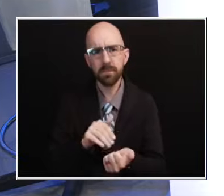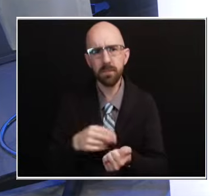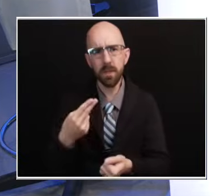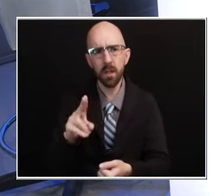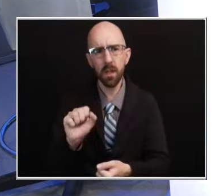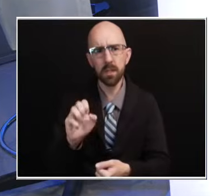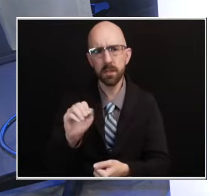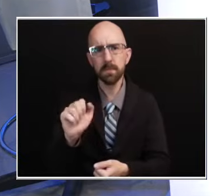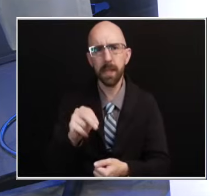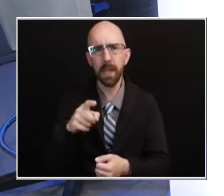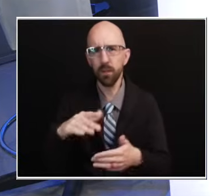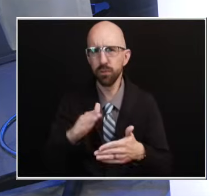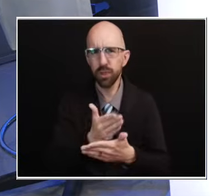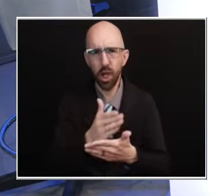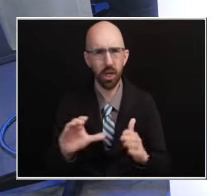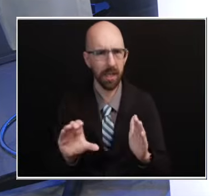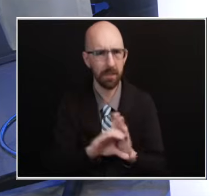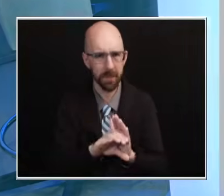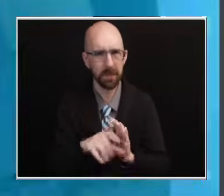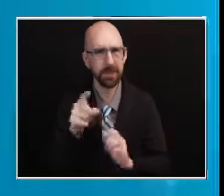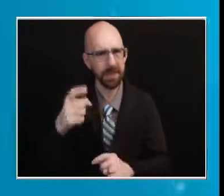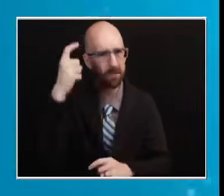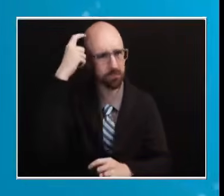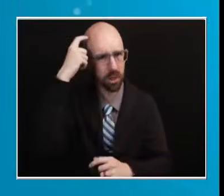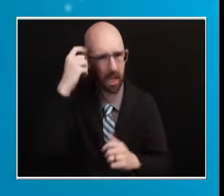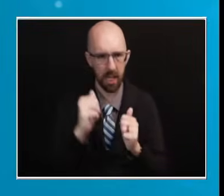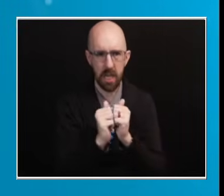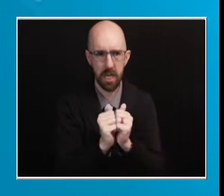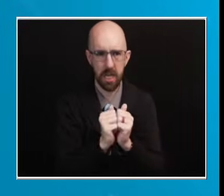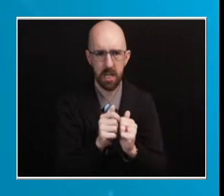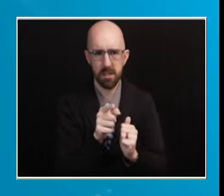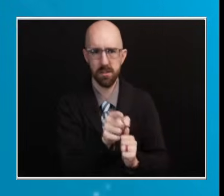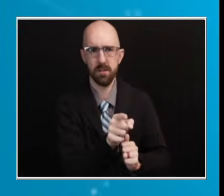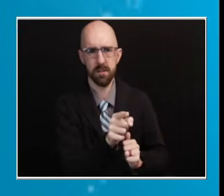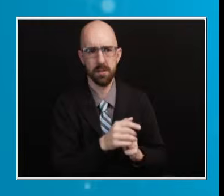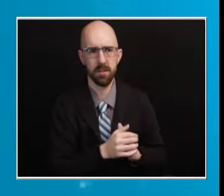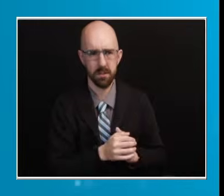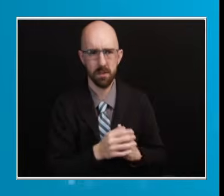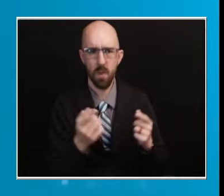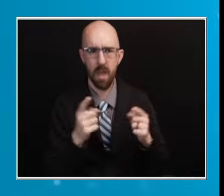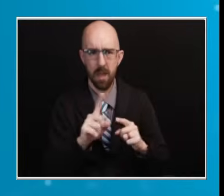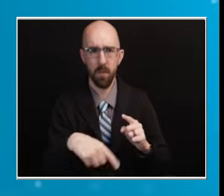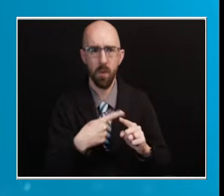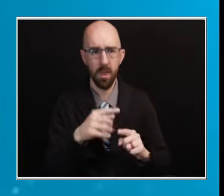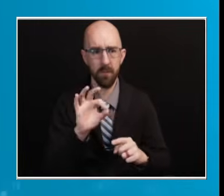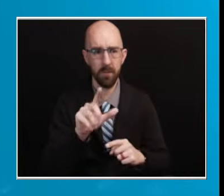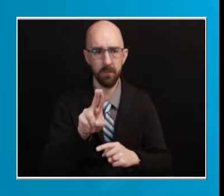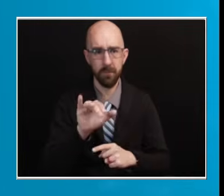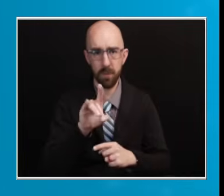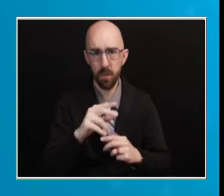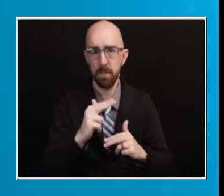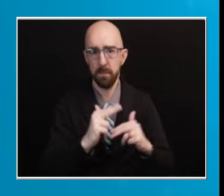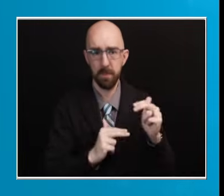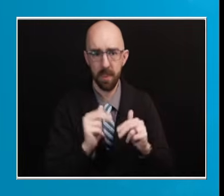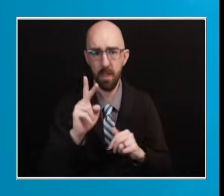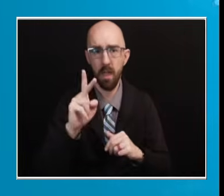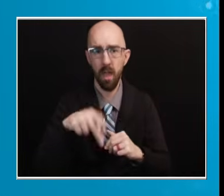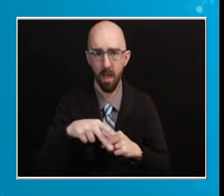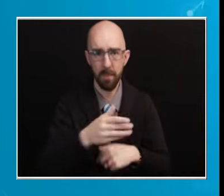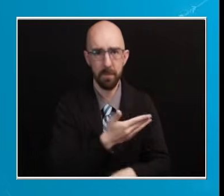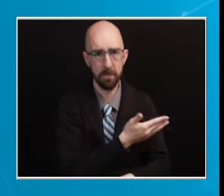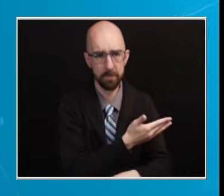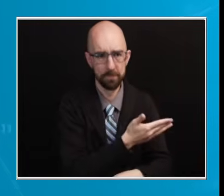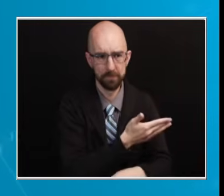image of Scott's brain. This is what happens when the fluid builds up. Yes. Dr.